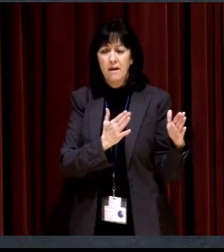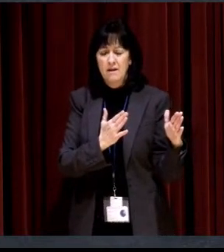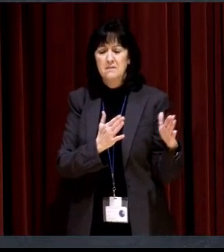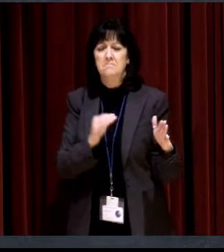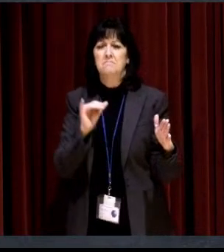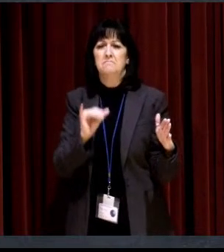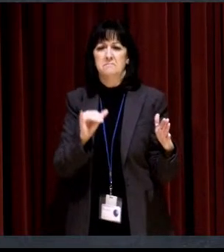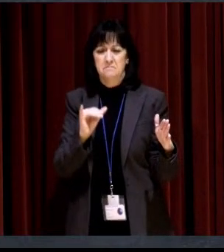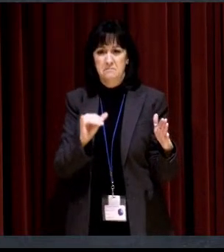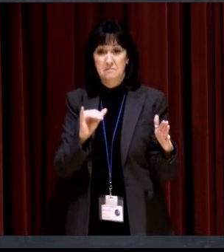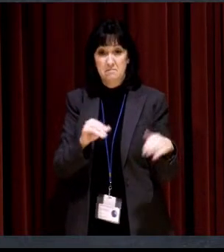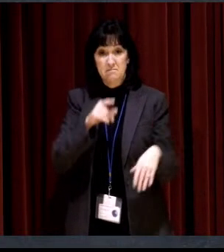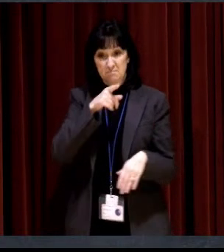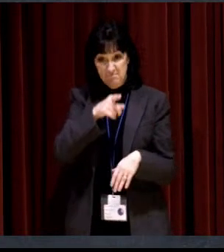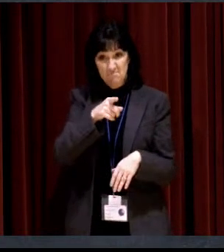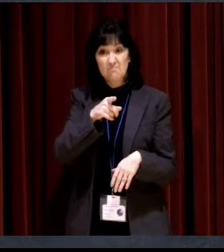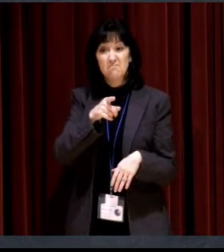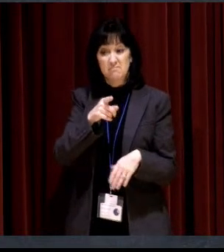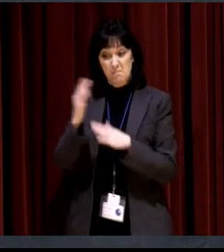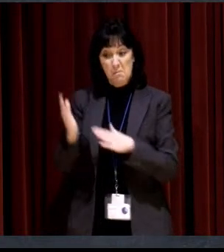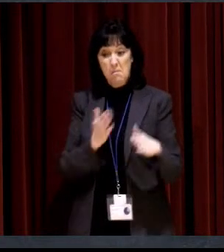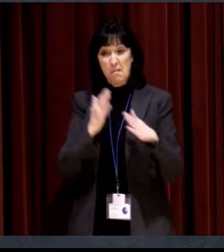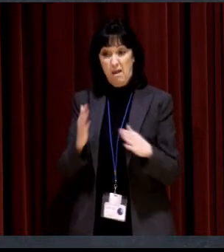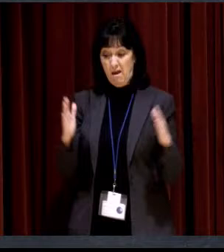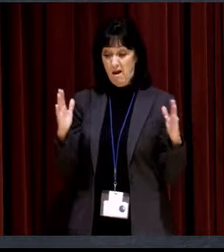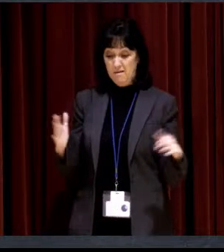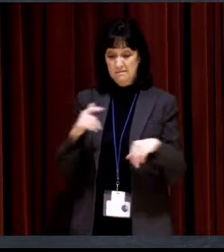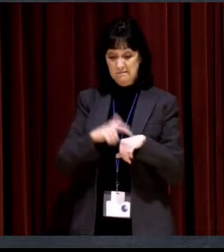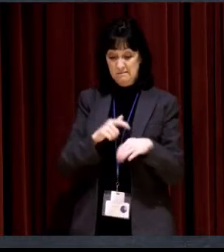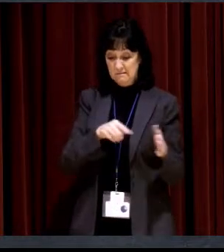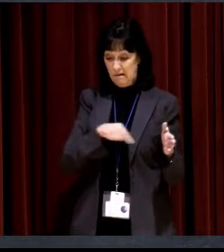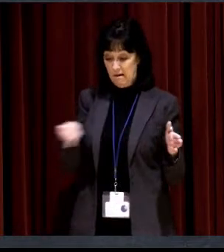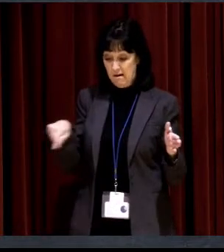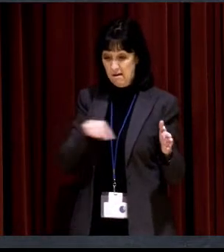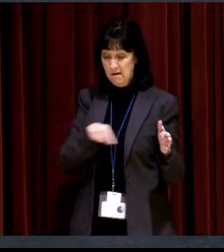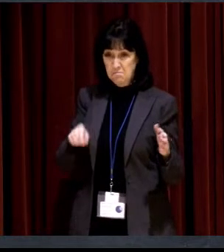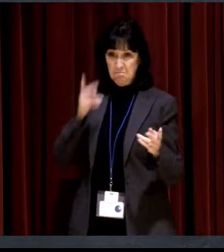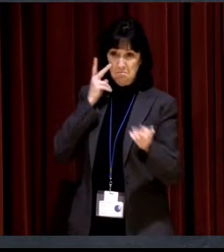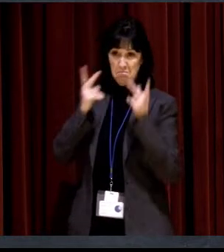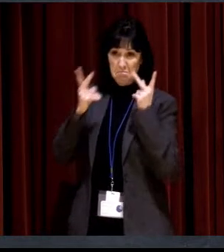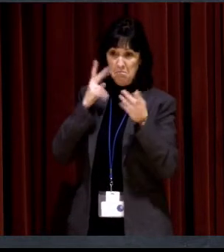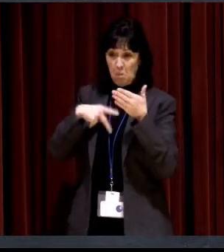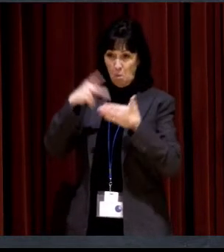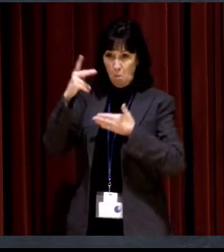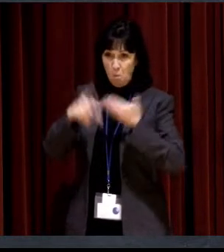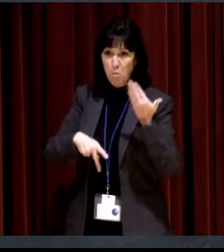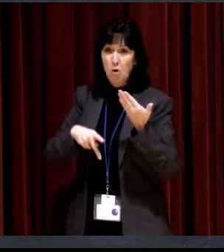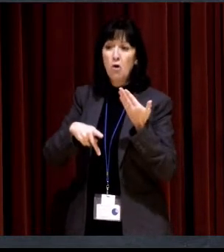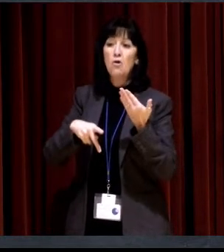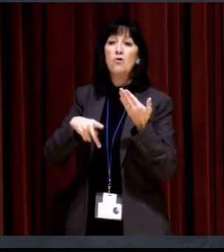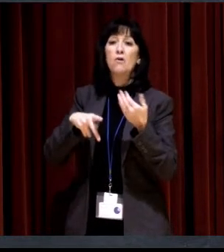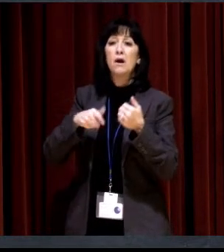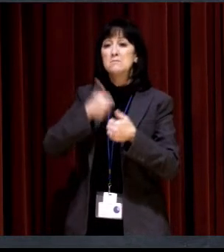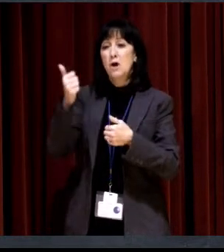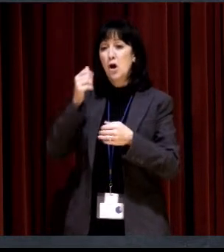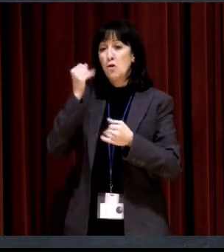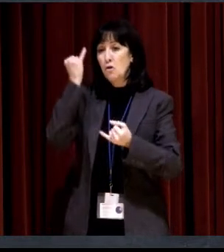time? And how do we create that trust to make it work this